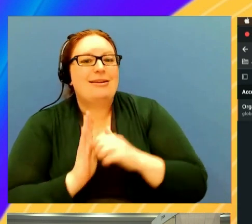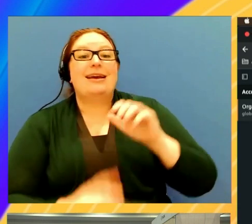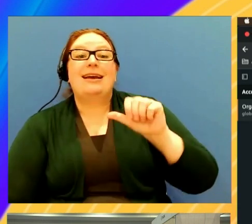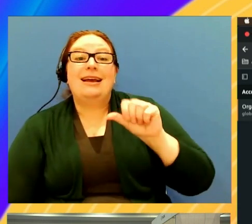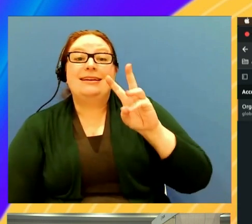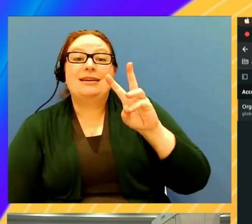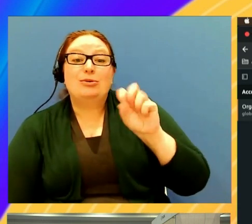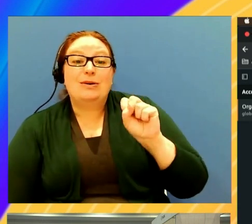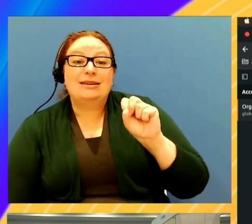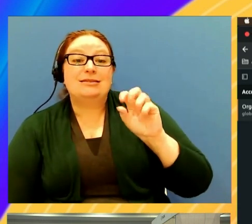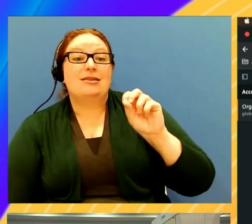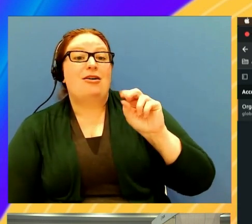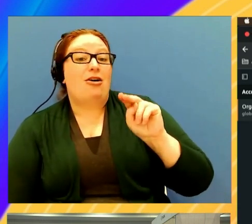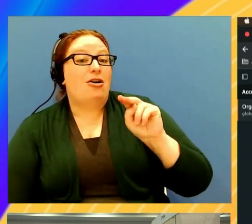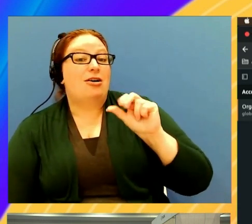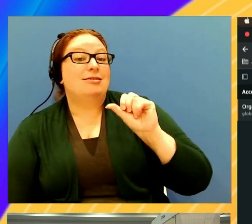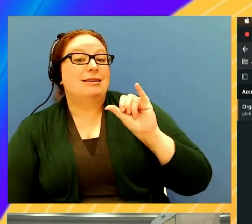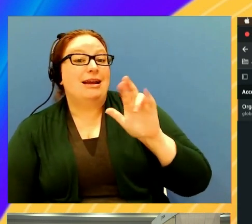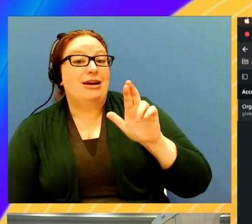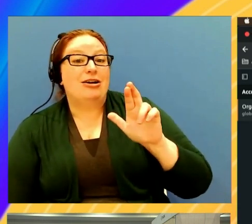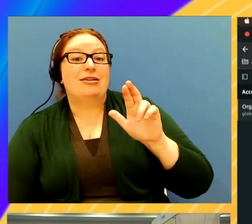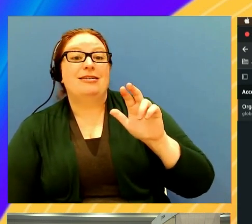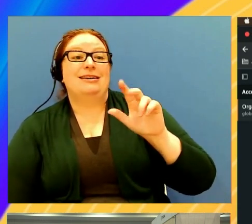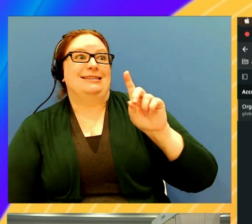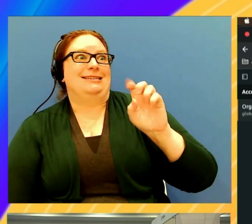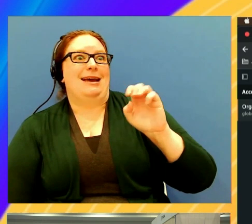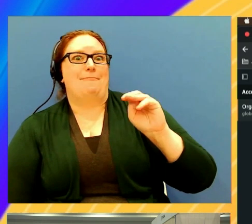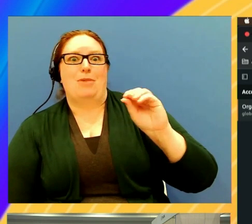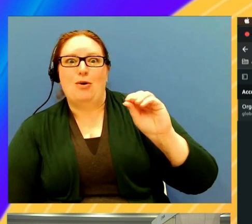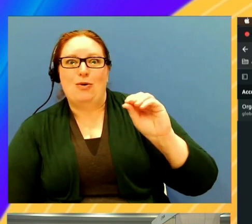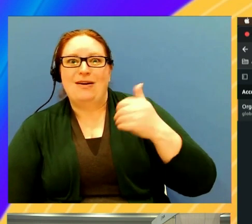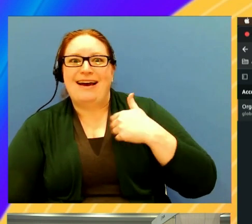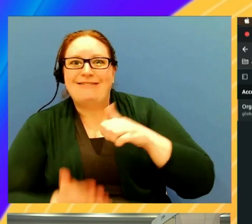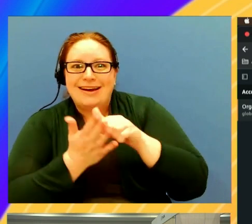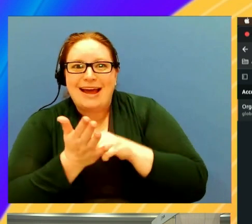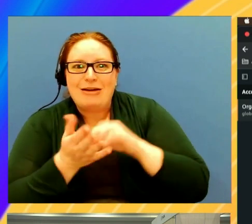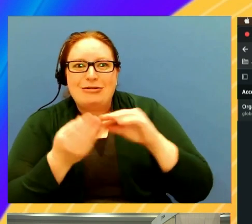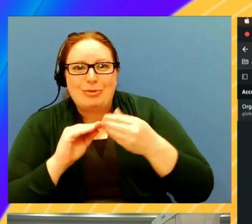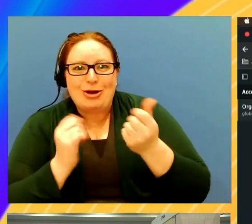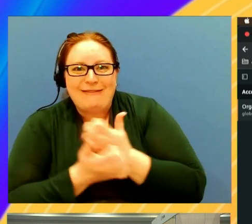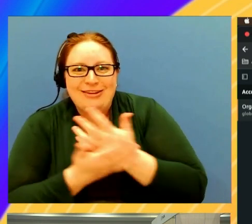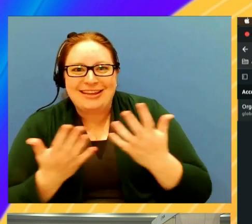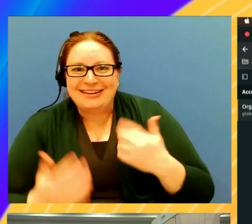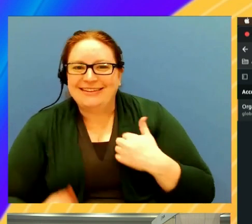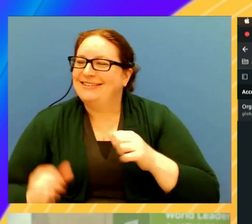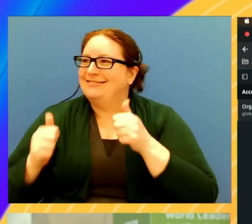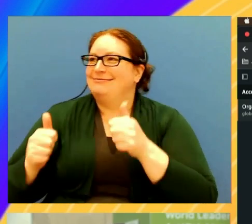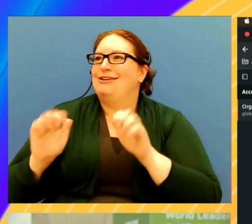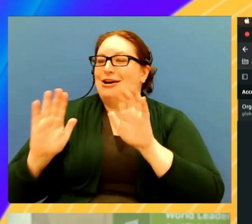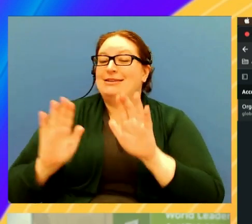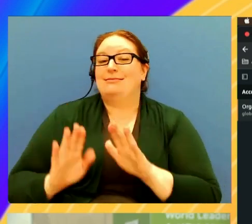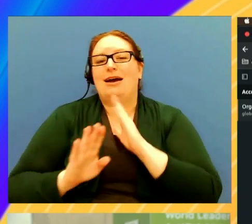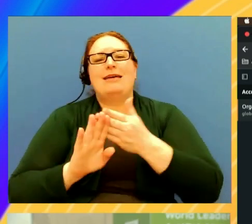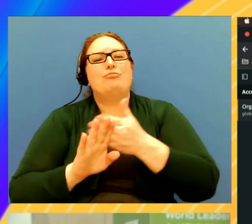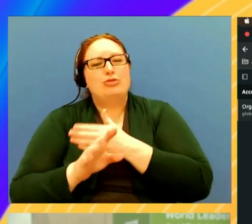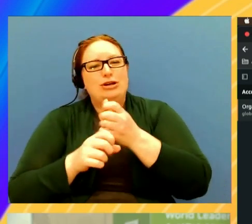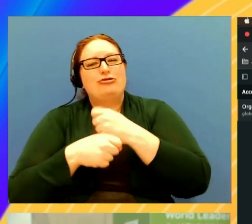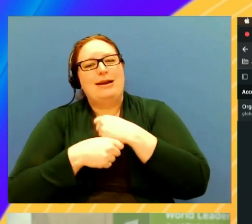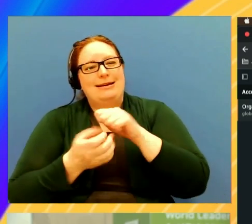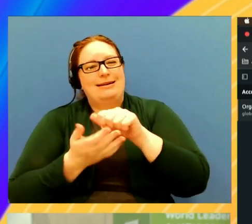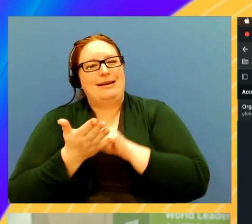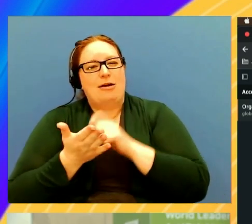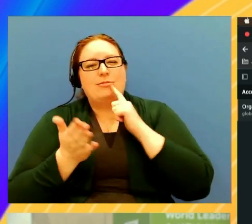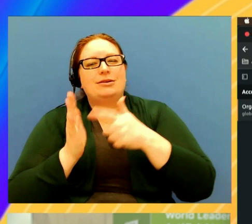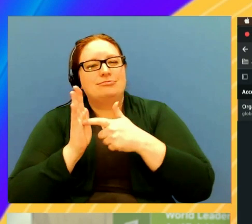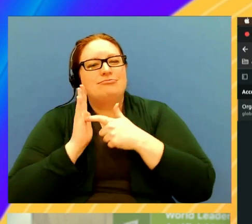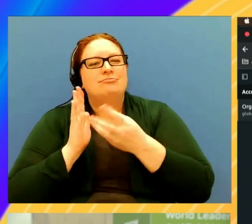have the account number and everything up there. We got you guys covered. All right, awesome. Wonderful. Well, so I pre-created an account because it does take a couple of minutes